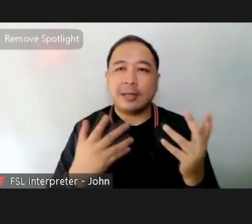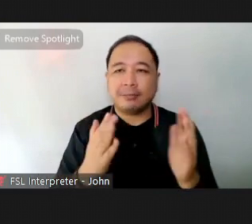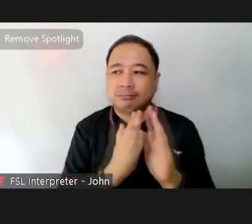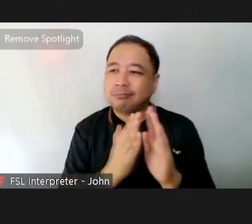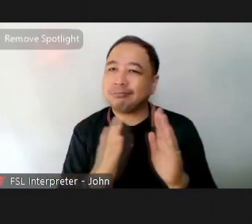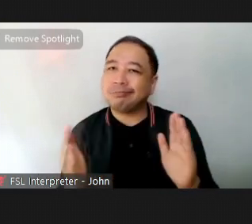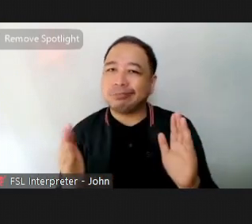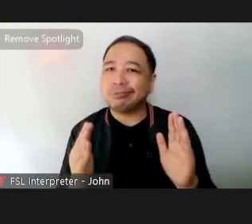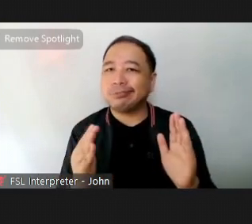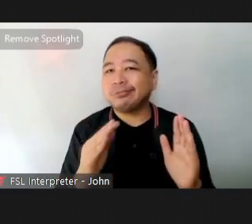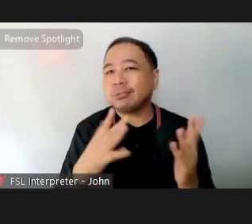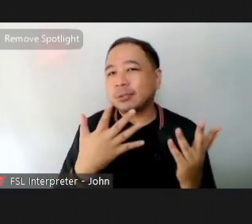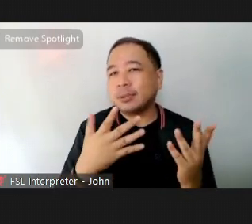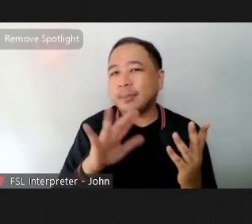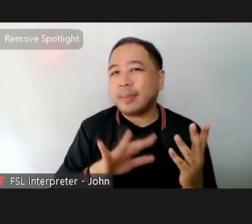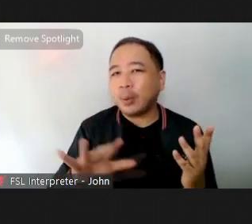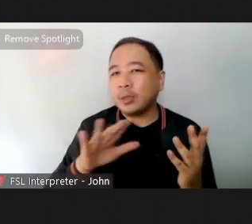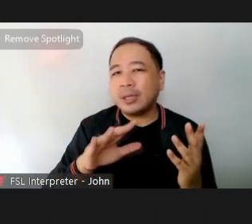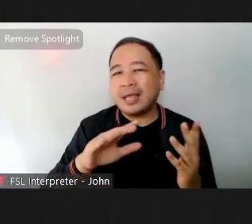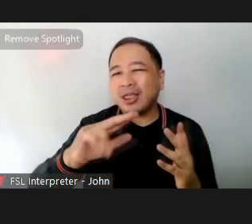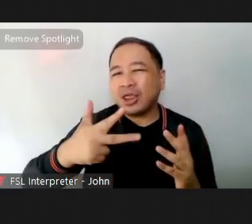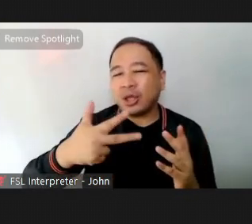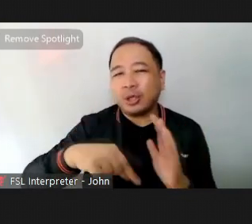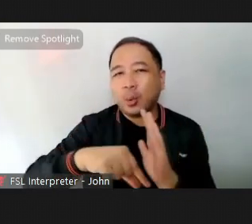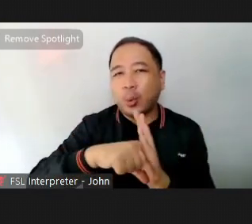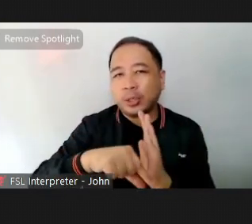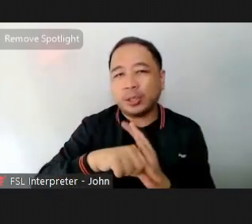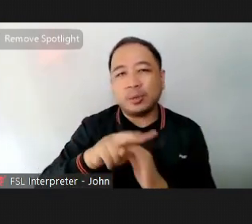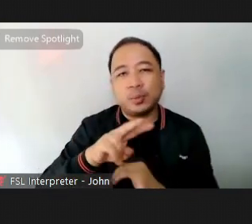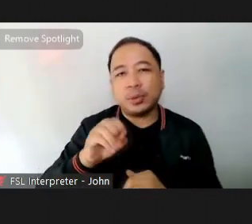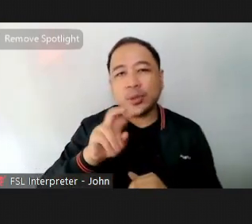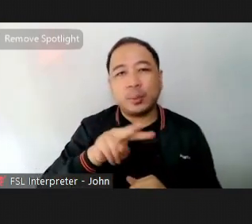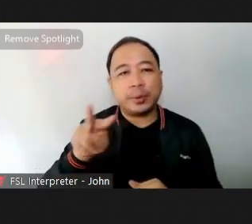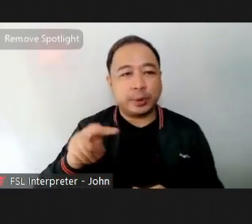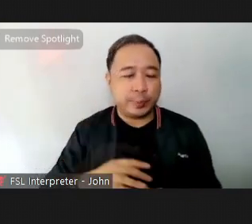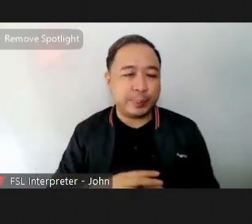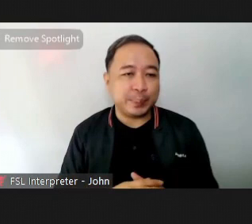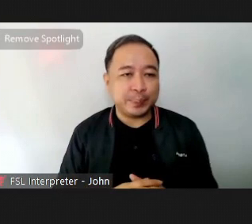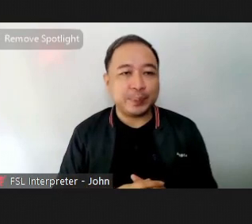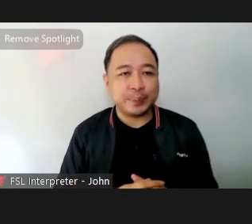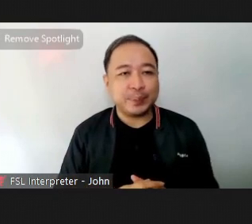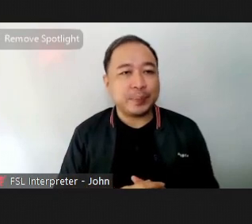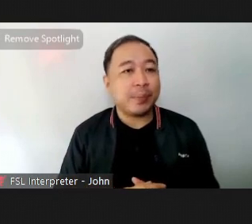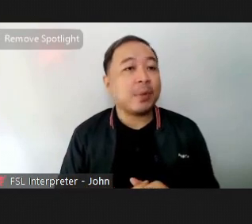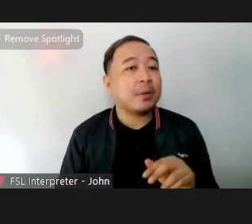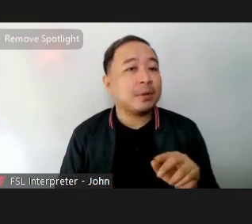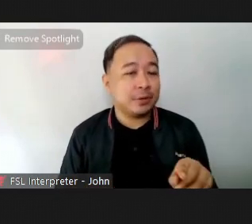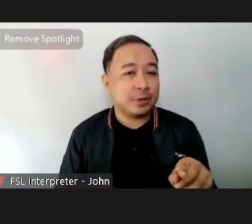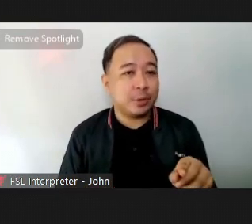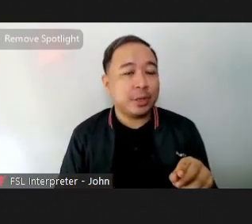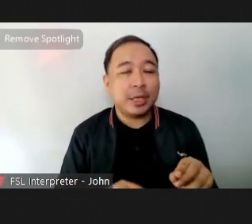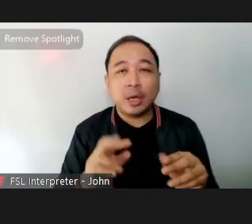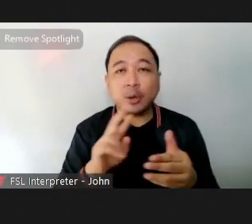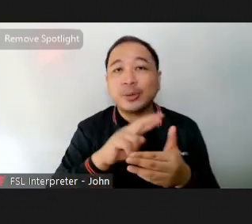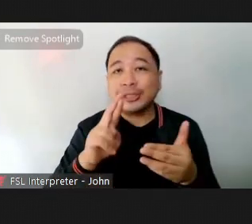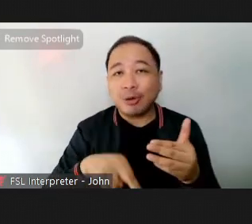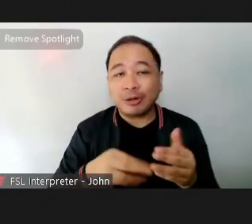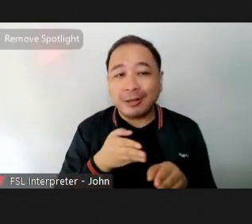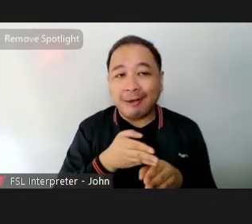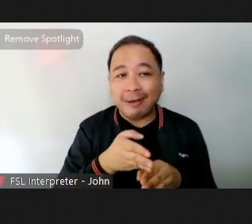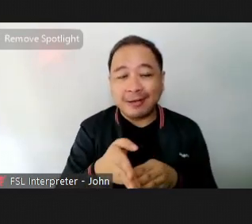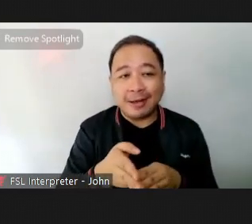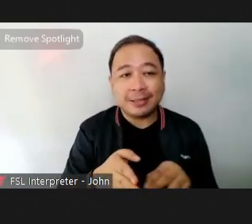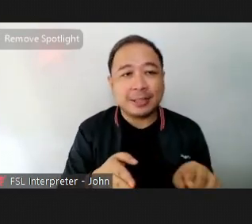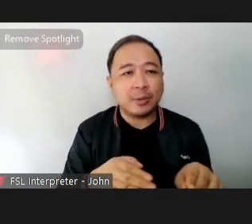2022. Next slide po. For the key result areas naman po, under the component 3, we have the 3 general parameter which